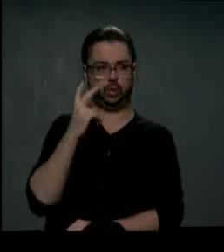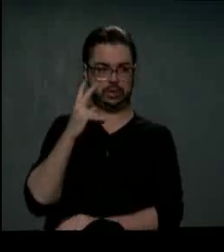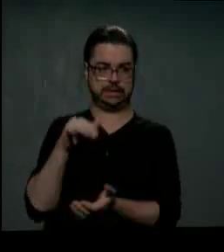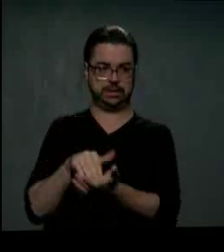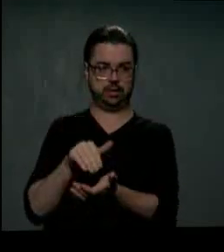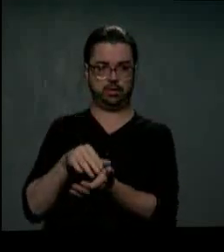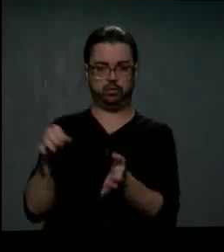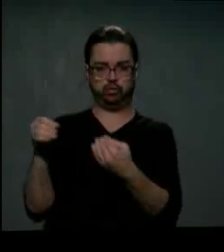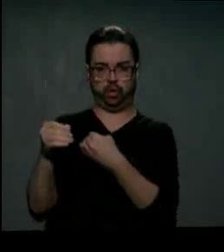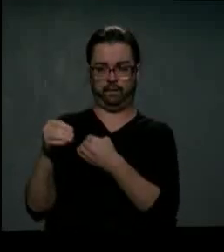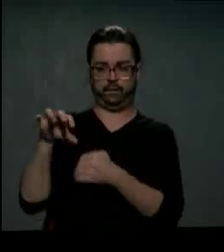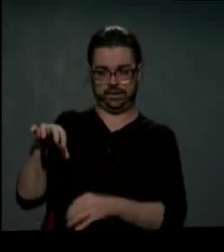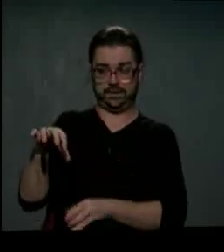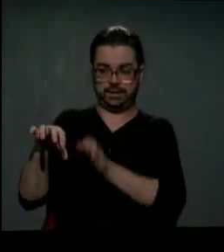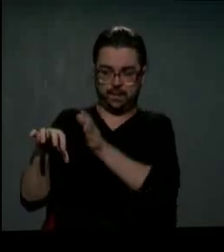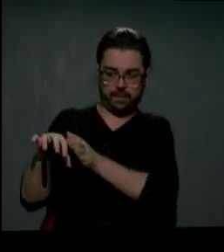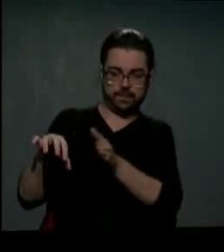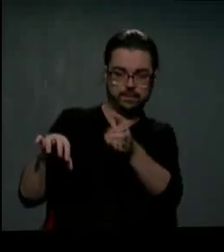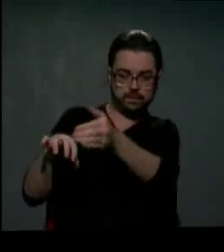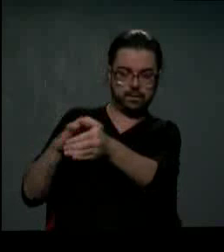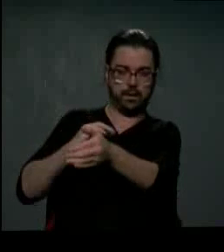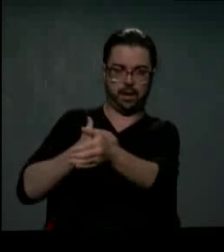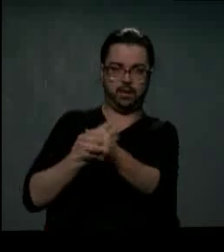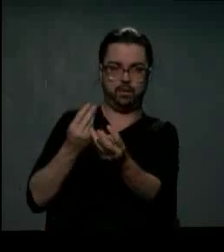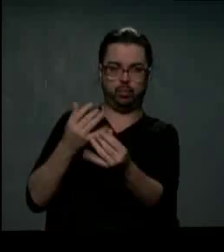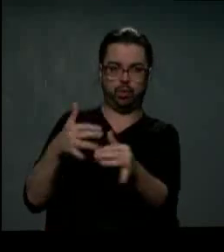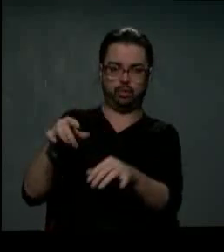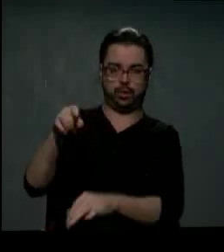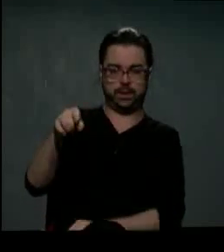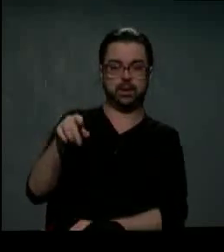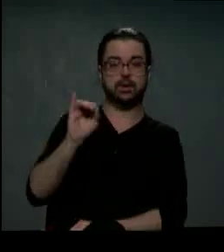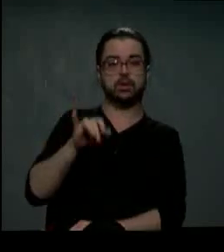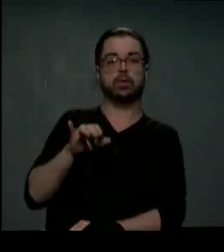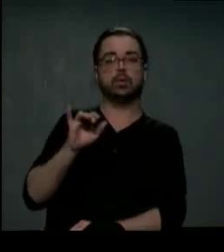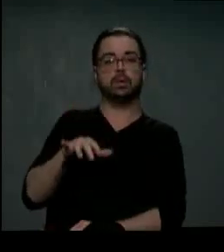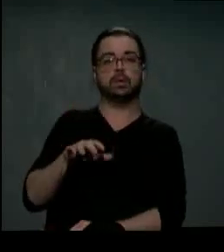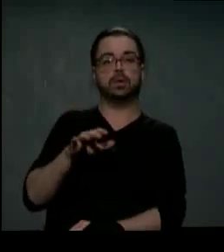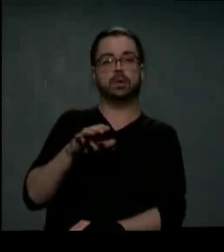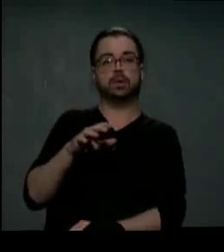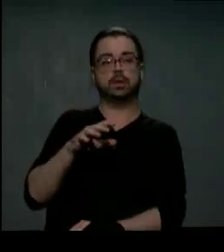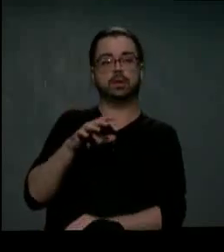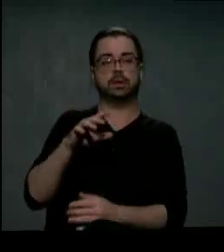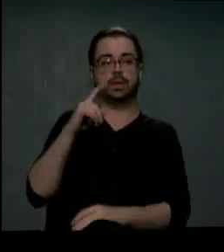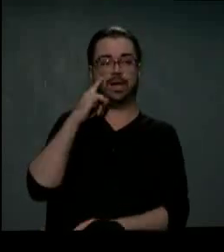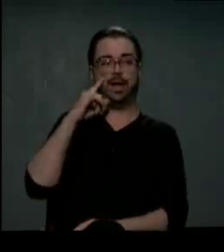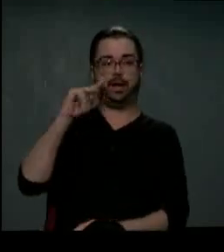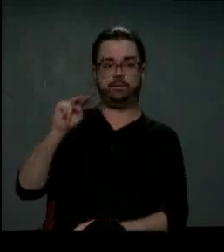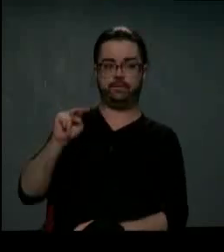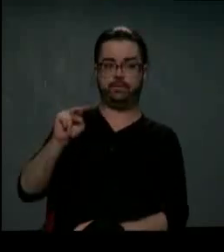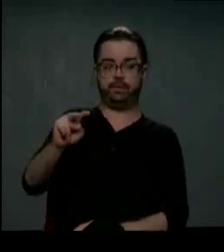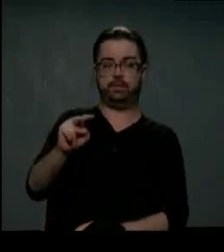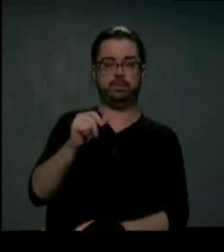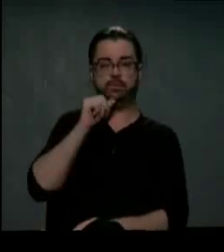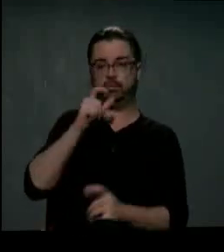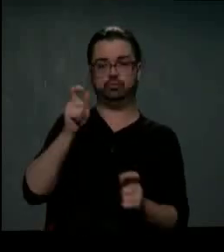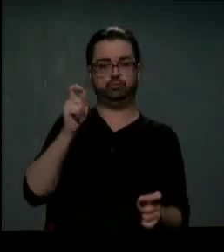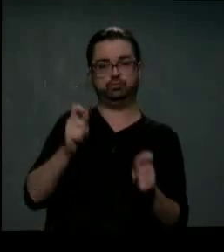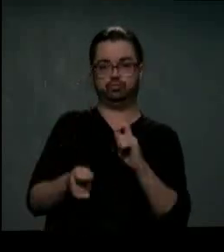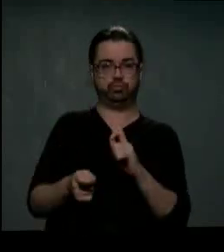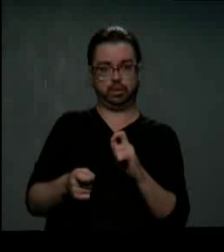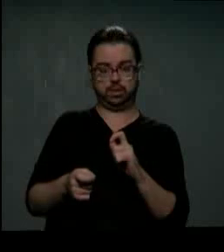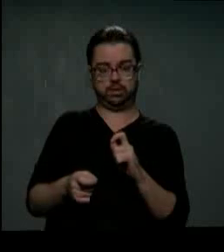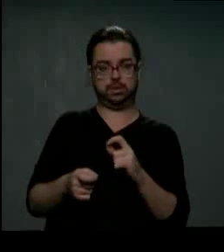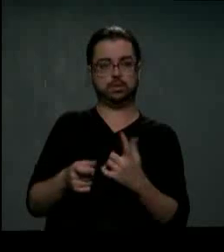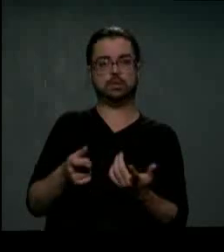office as a lead up to our property. So the break in the city I-flow from the street will not change. We will